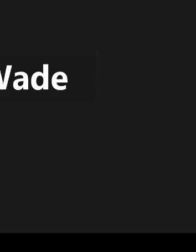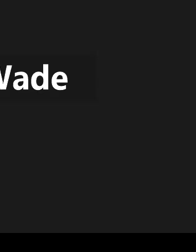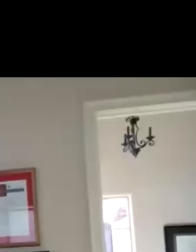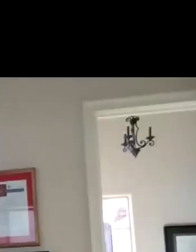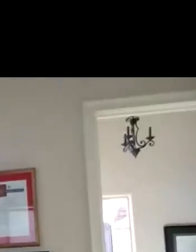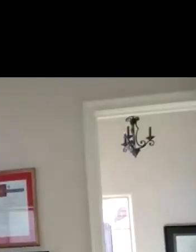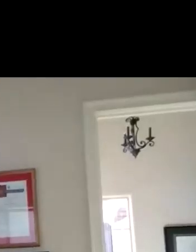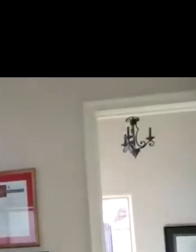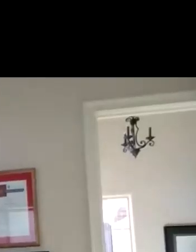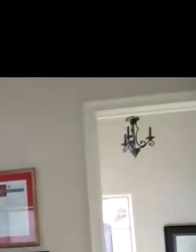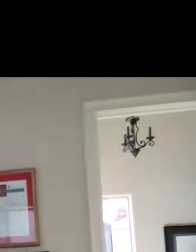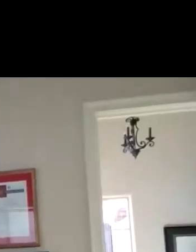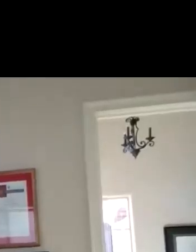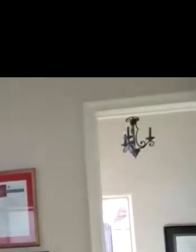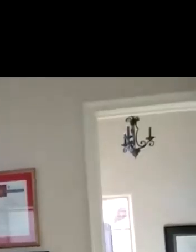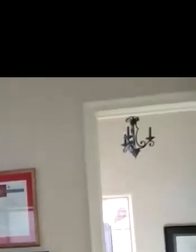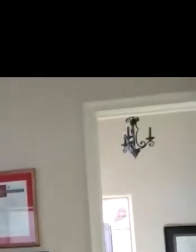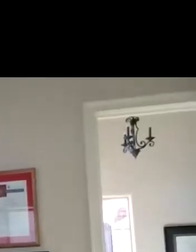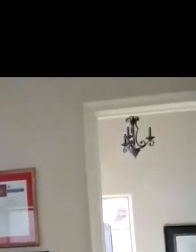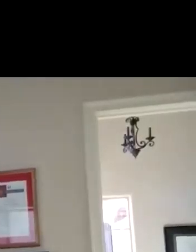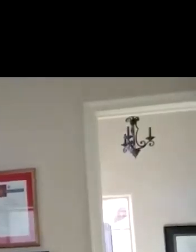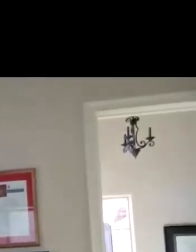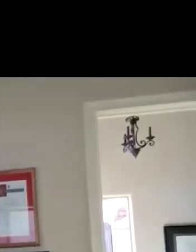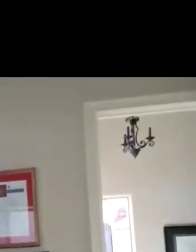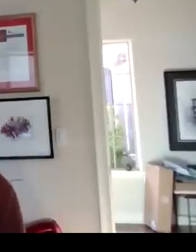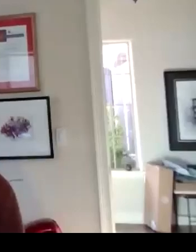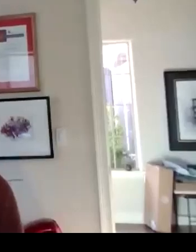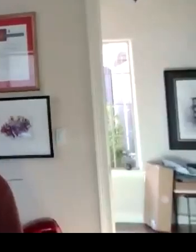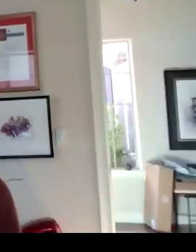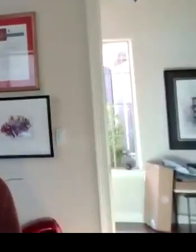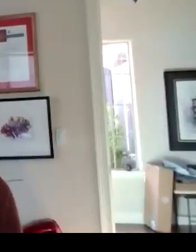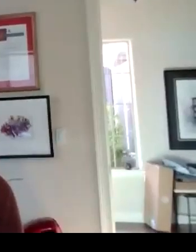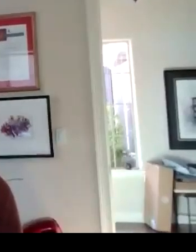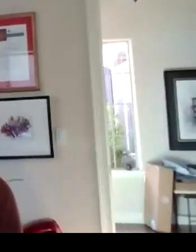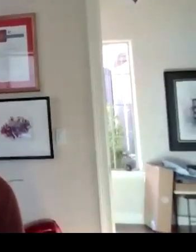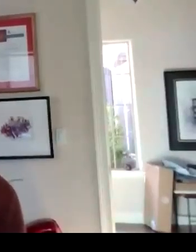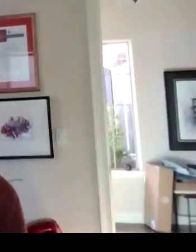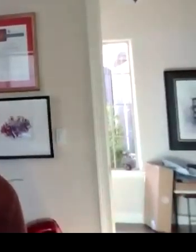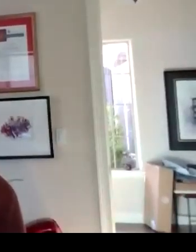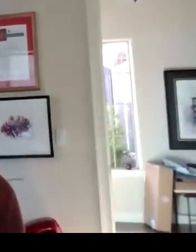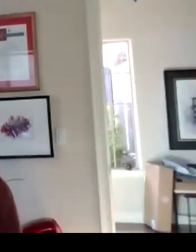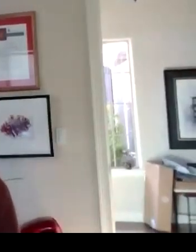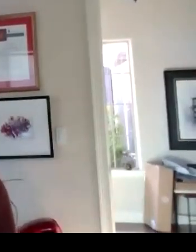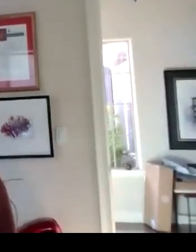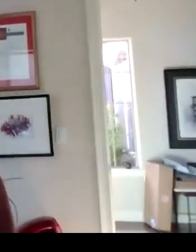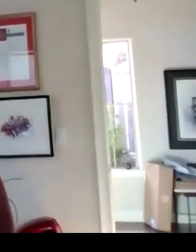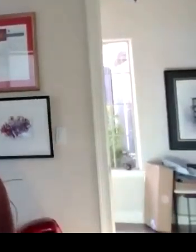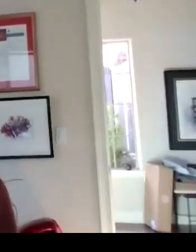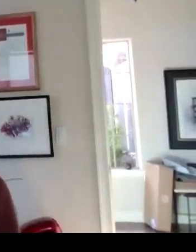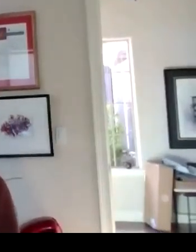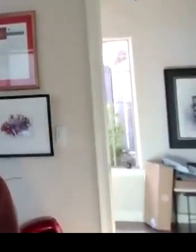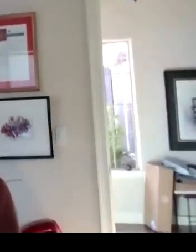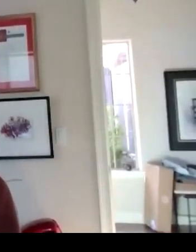important topic about opportunities to embed dementia care navigation in California's No Wrong